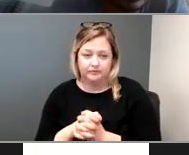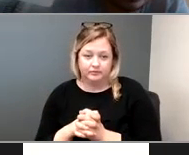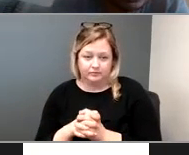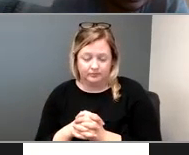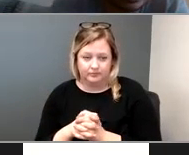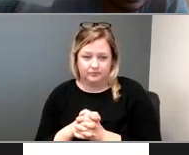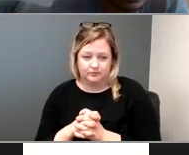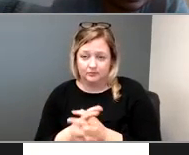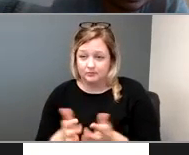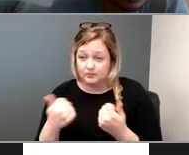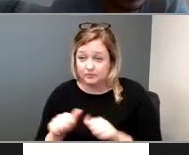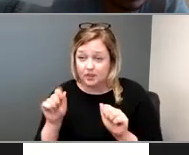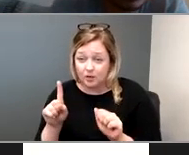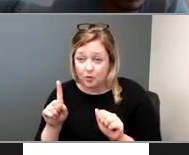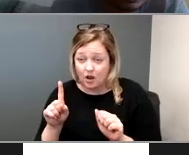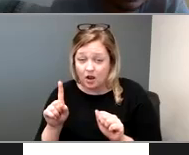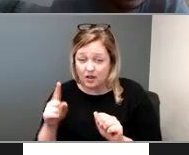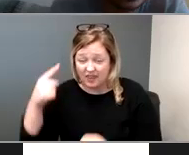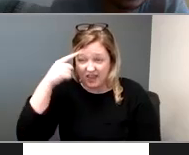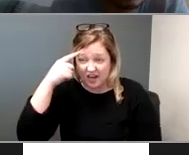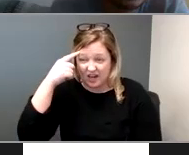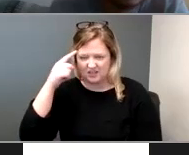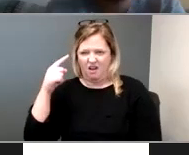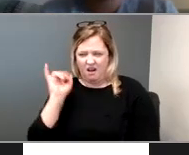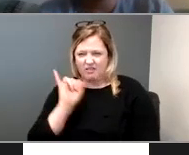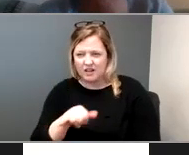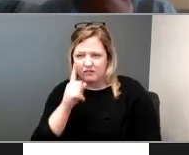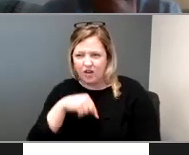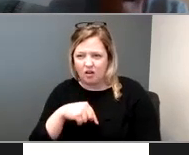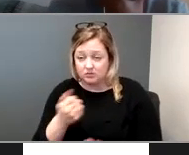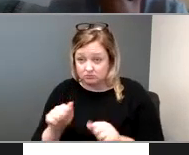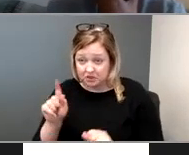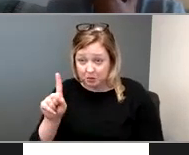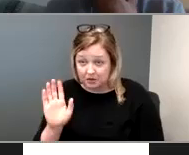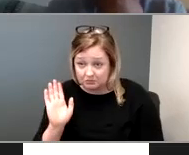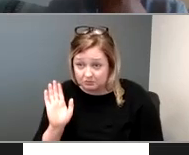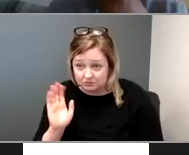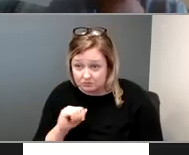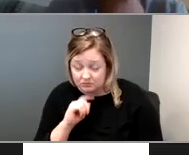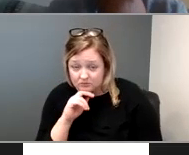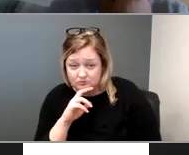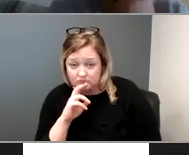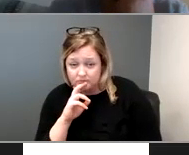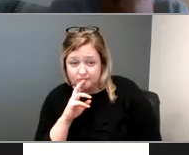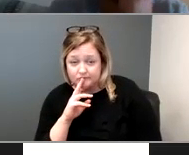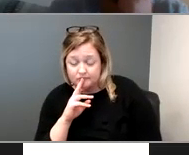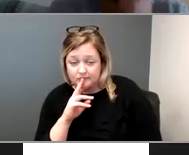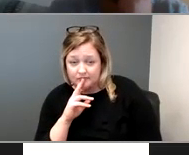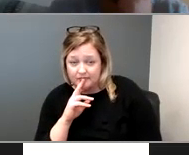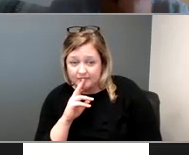Is there anyone who does not agree that this is true? 3n squared plus square root of n is going to be bounded by big O of n squared.